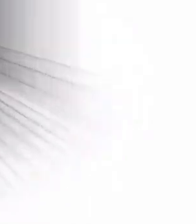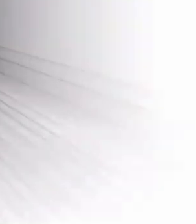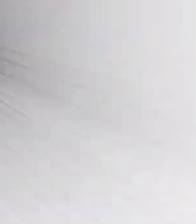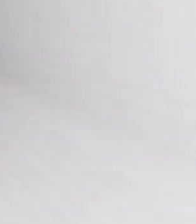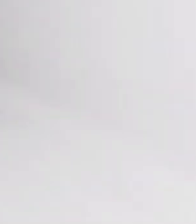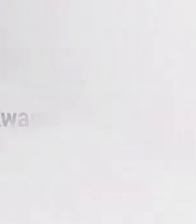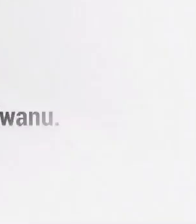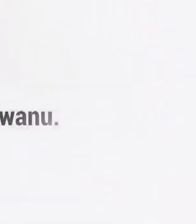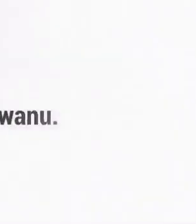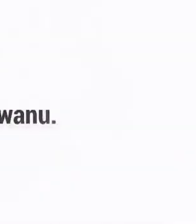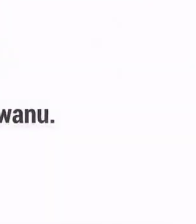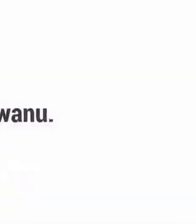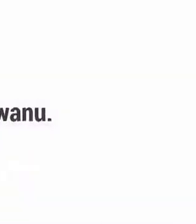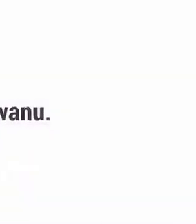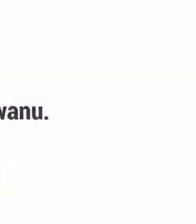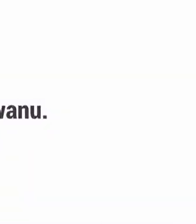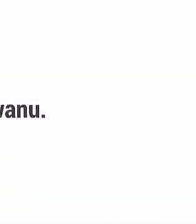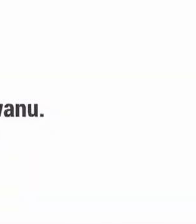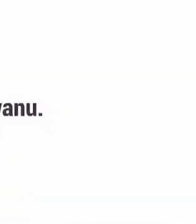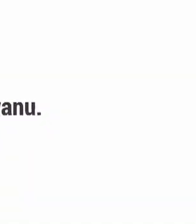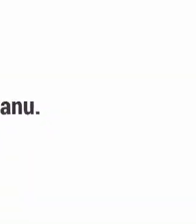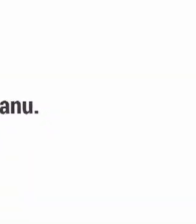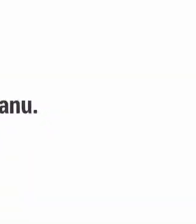Malawi Electoral Commission.